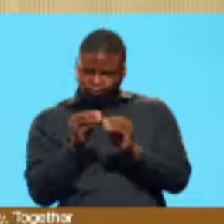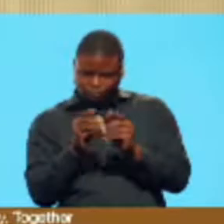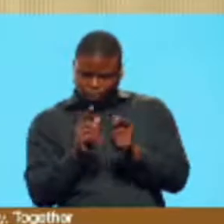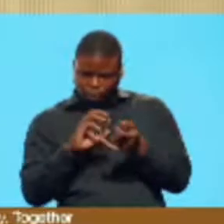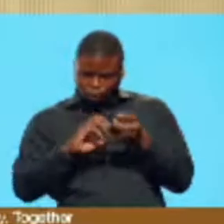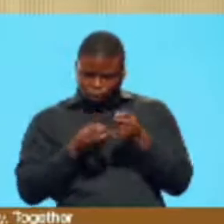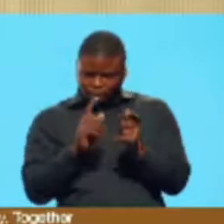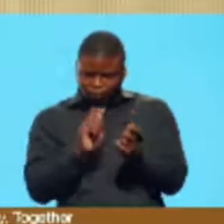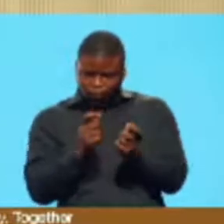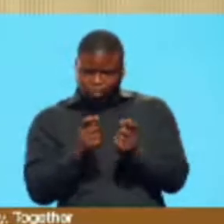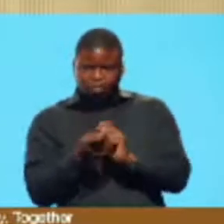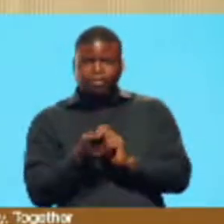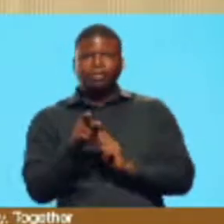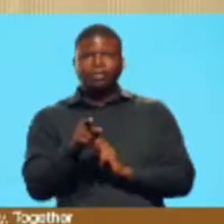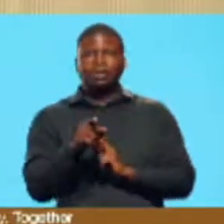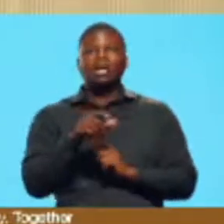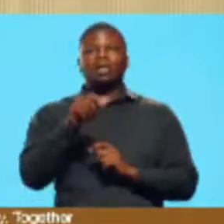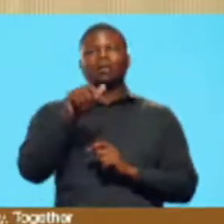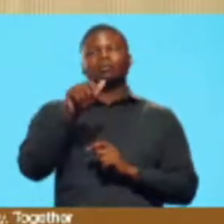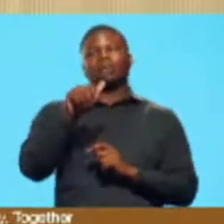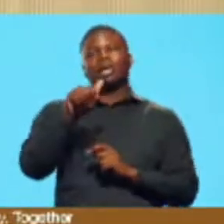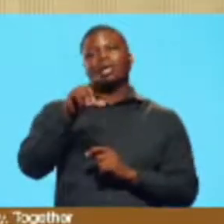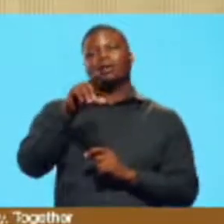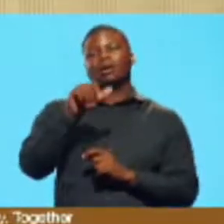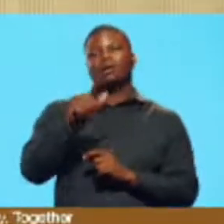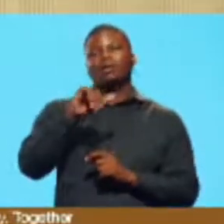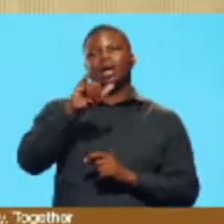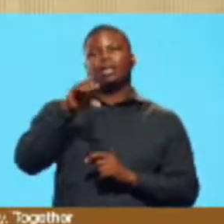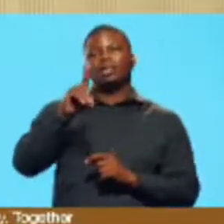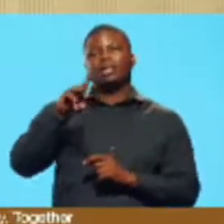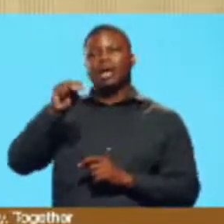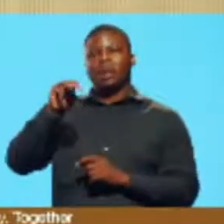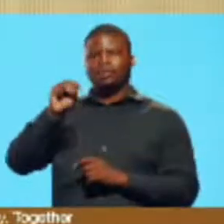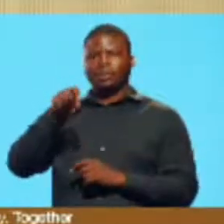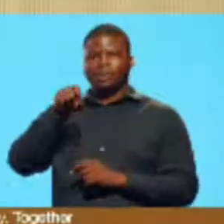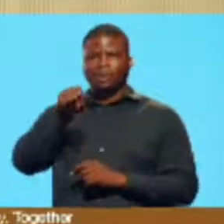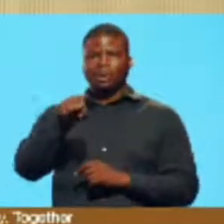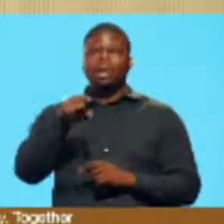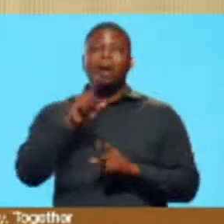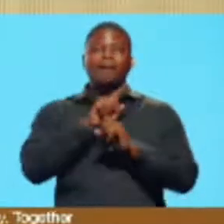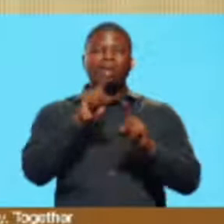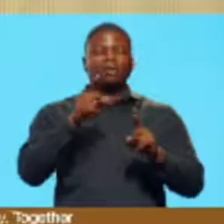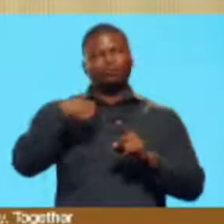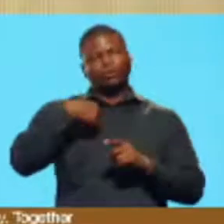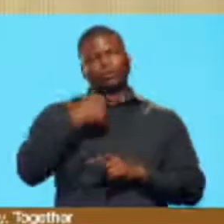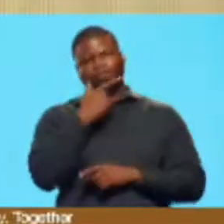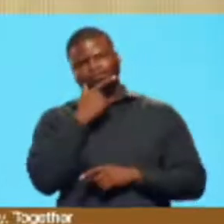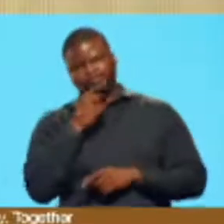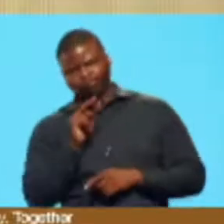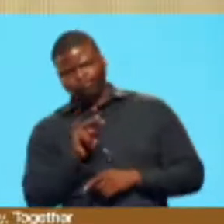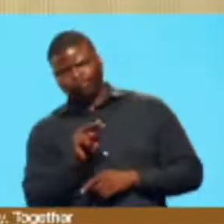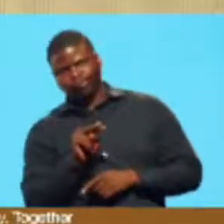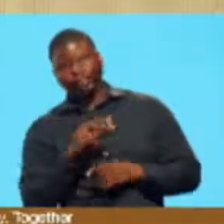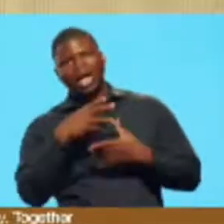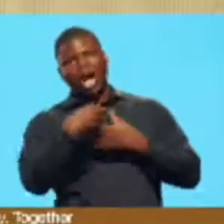DDMs. So at the moment, the outcome is positive.